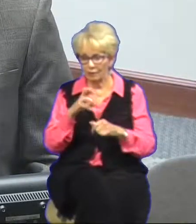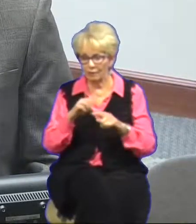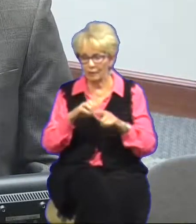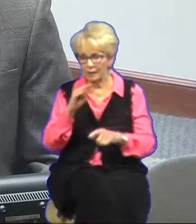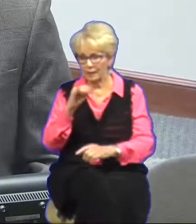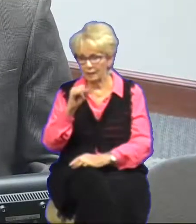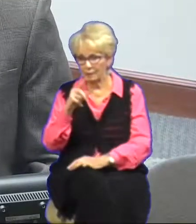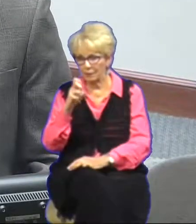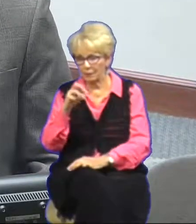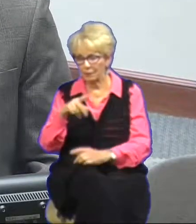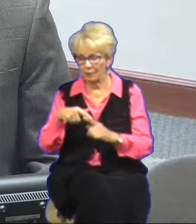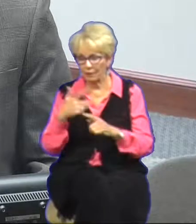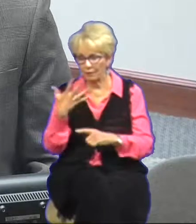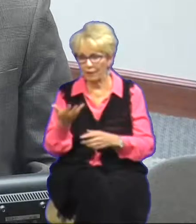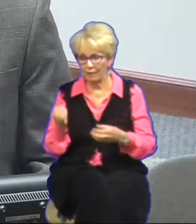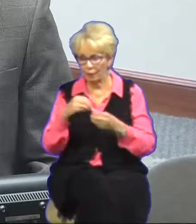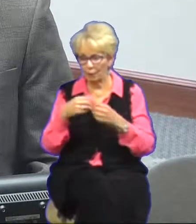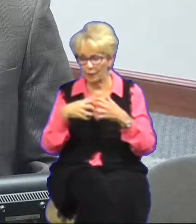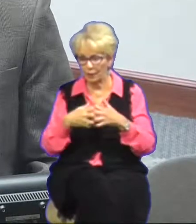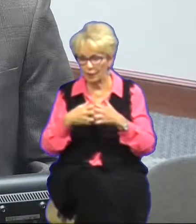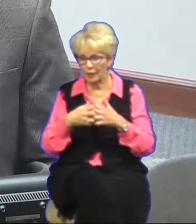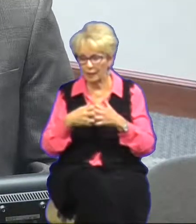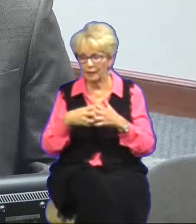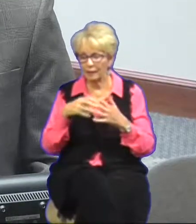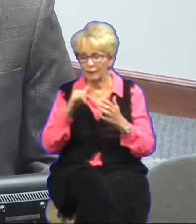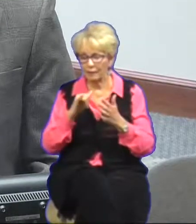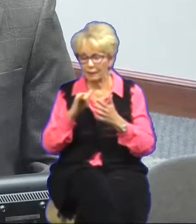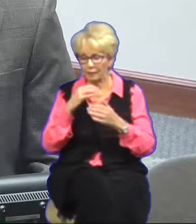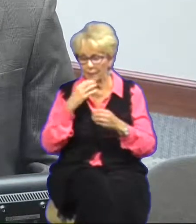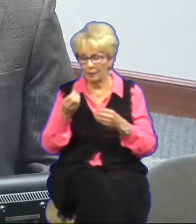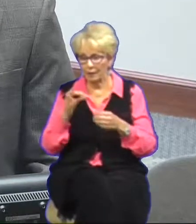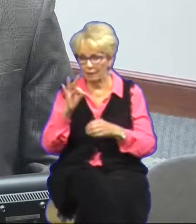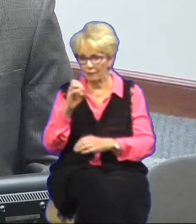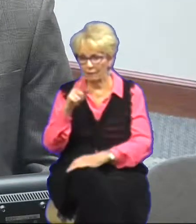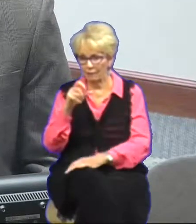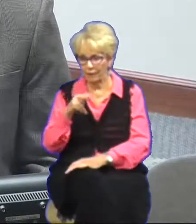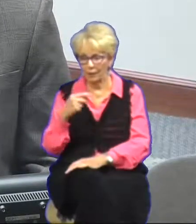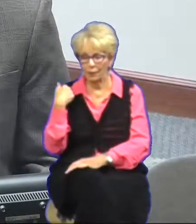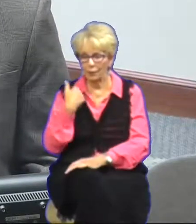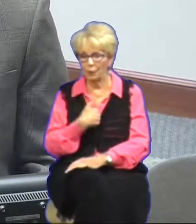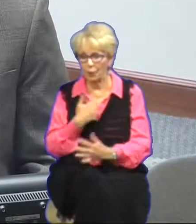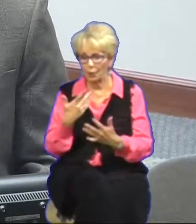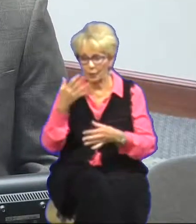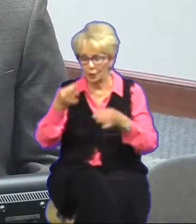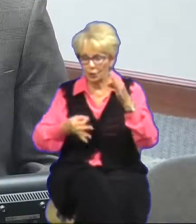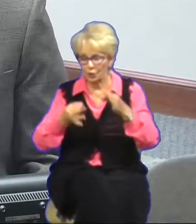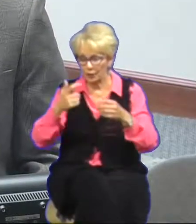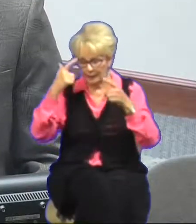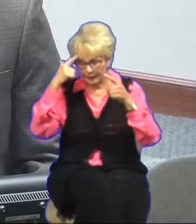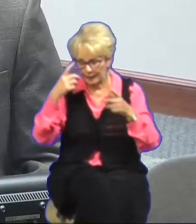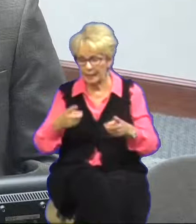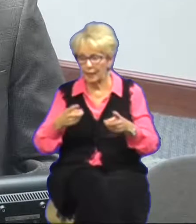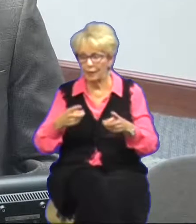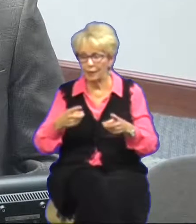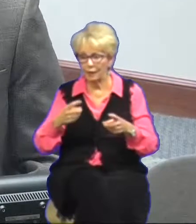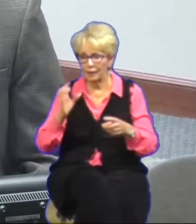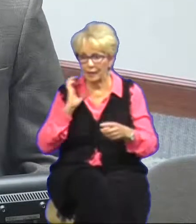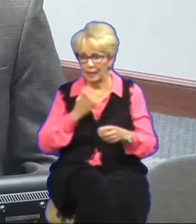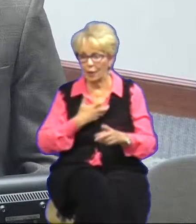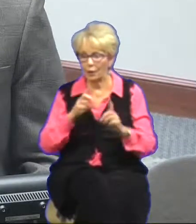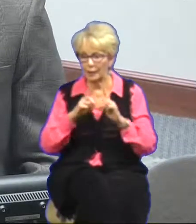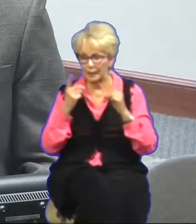misdemeanor, and five or more machines constitutes a felony, and that we are awaiting judicial decisions in our